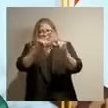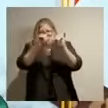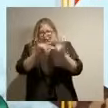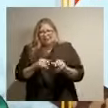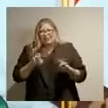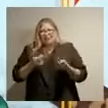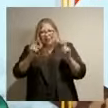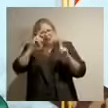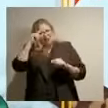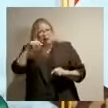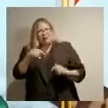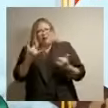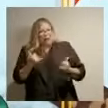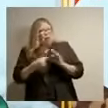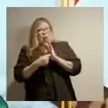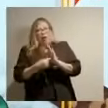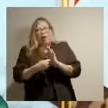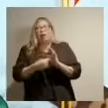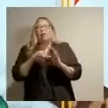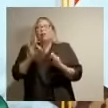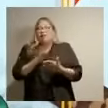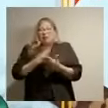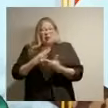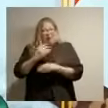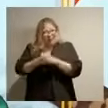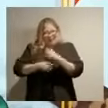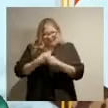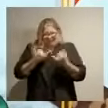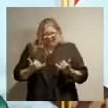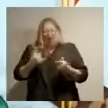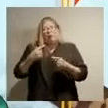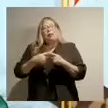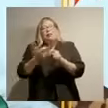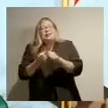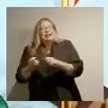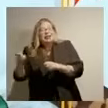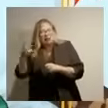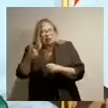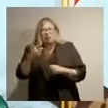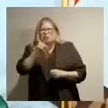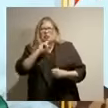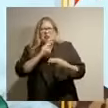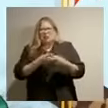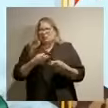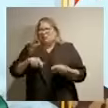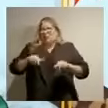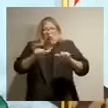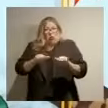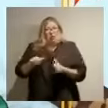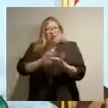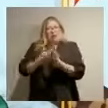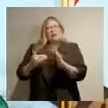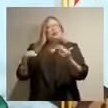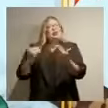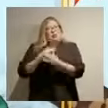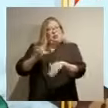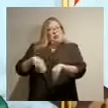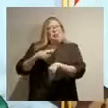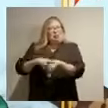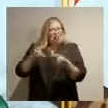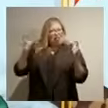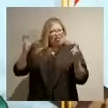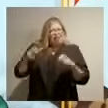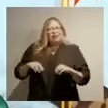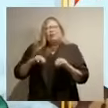model of budget year plus one? You mentioned earlier that this could become the new normal. So what does success look like to you that it